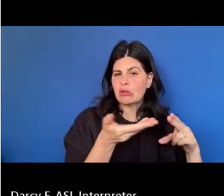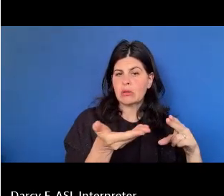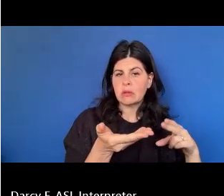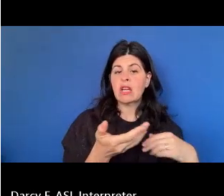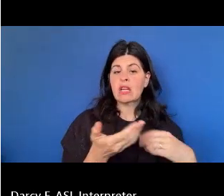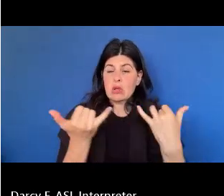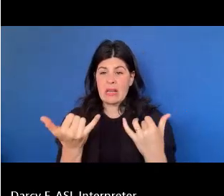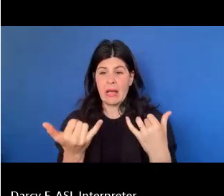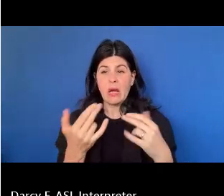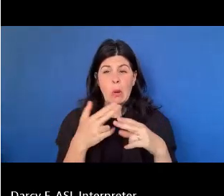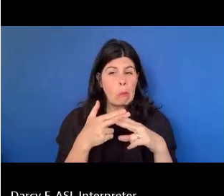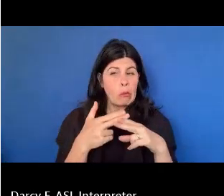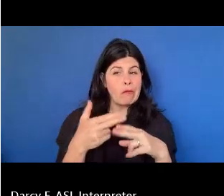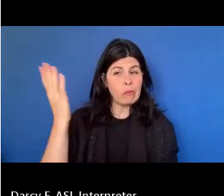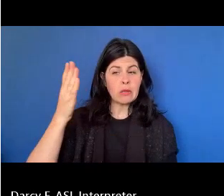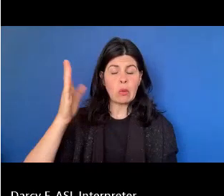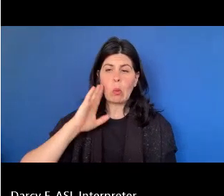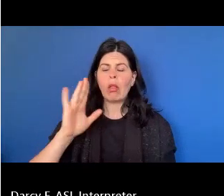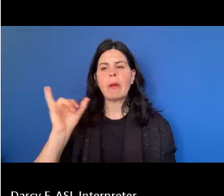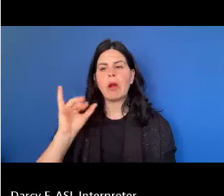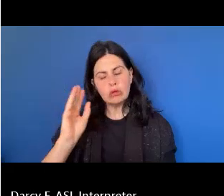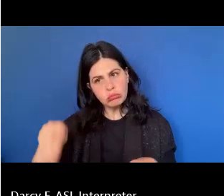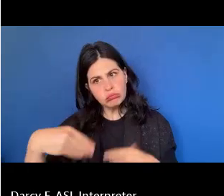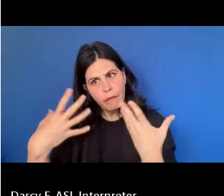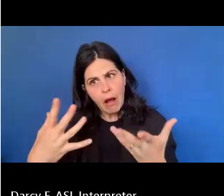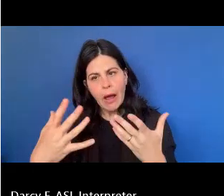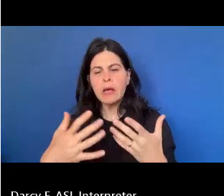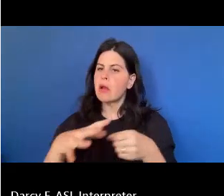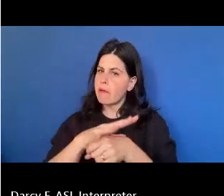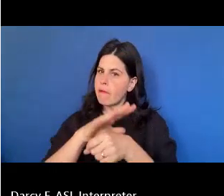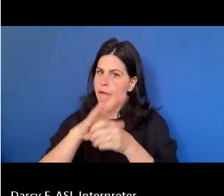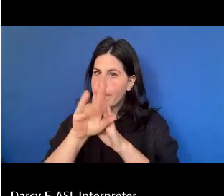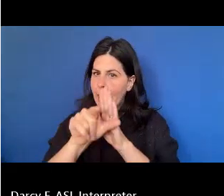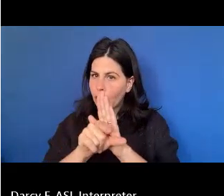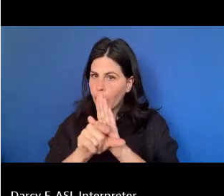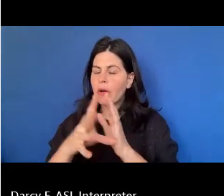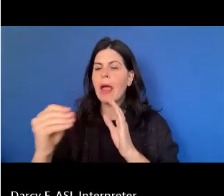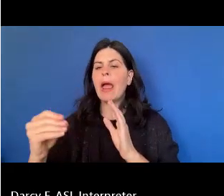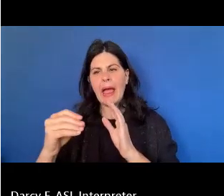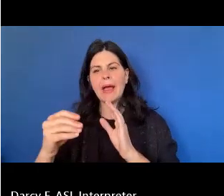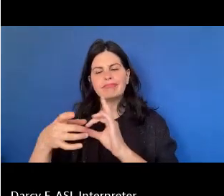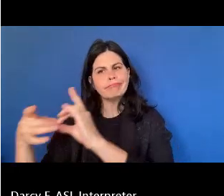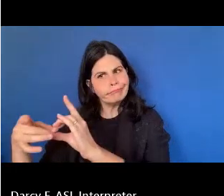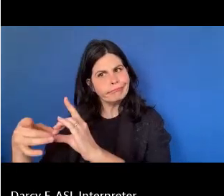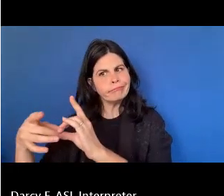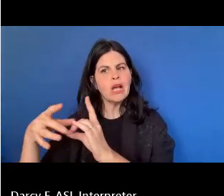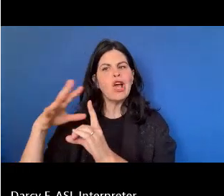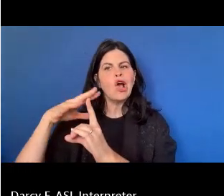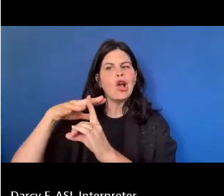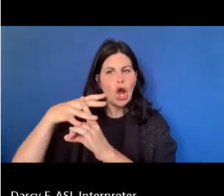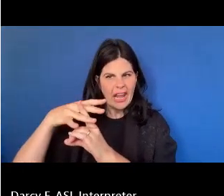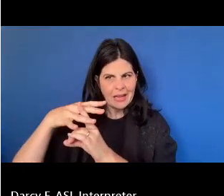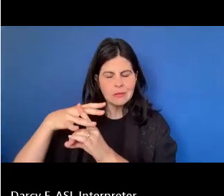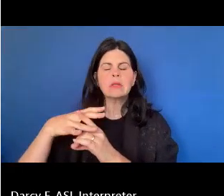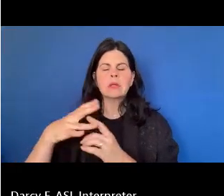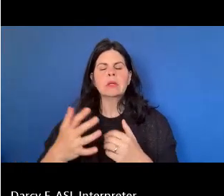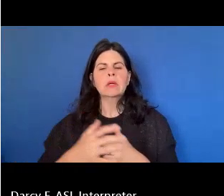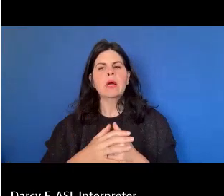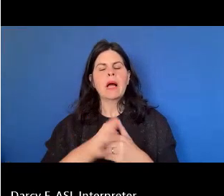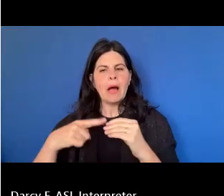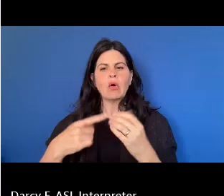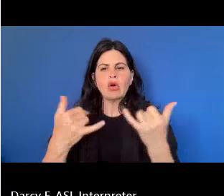presentation today is intended to provide sufficient background and context based on the current facts and settled